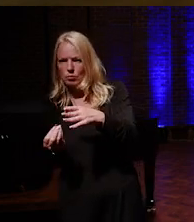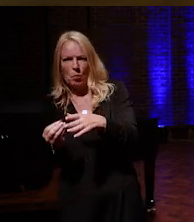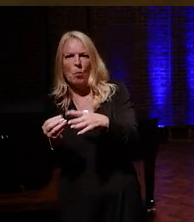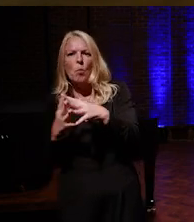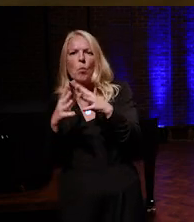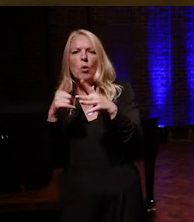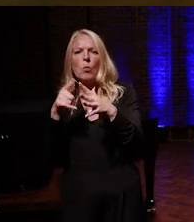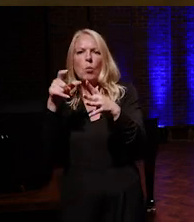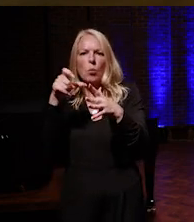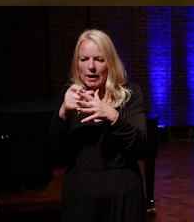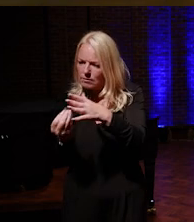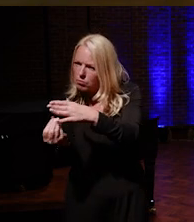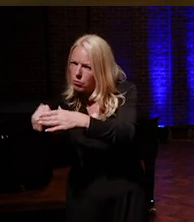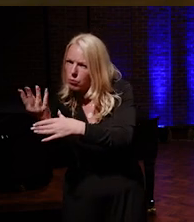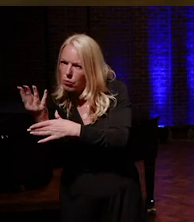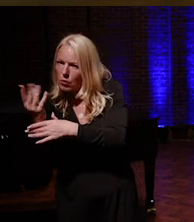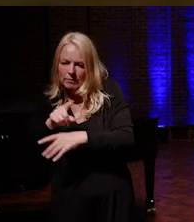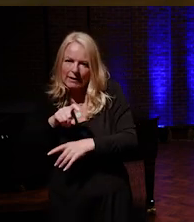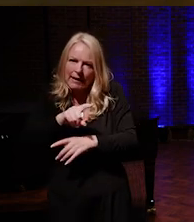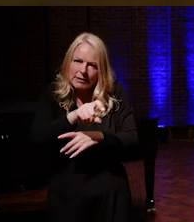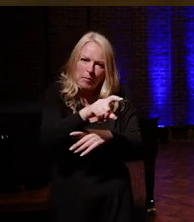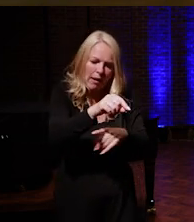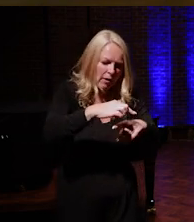and the aphids and the caterpillars feeding on their leaves.